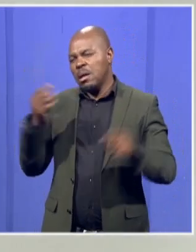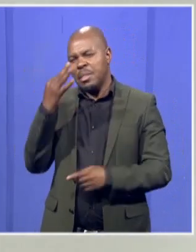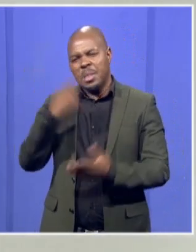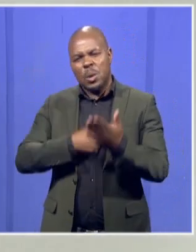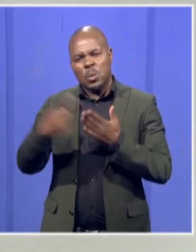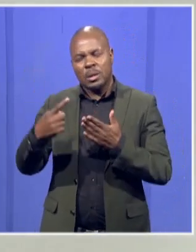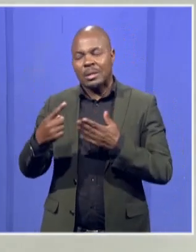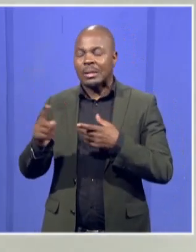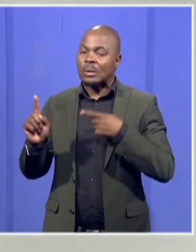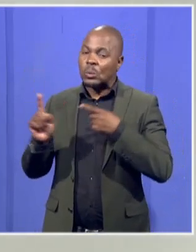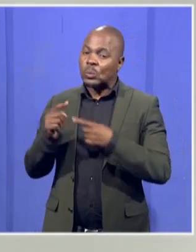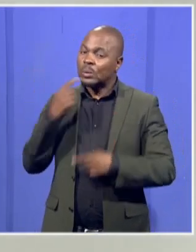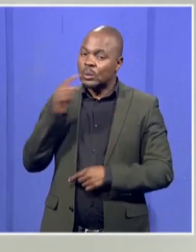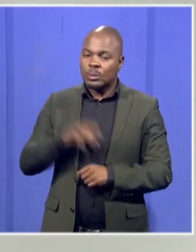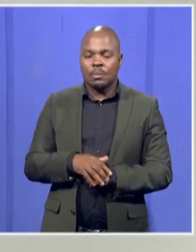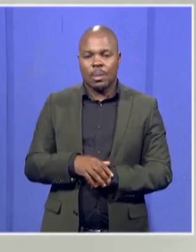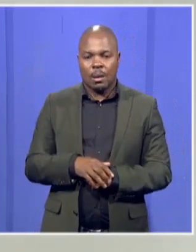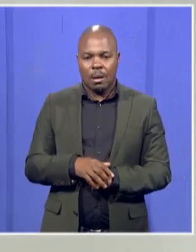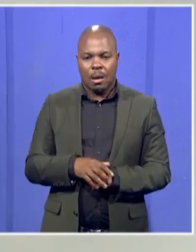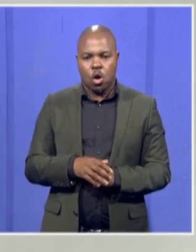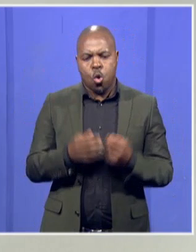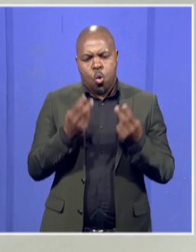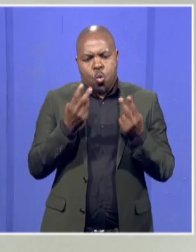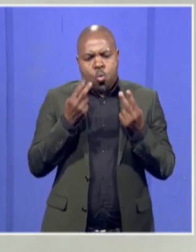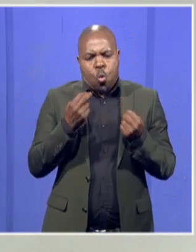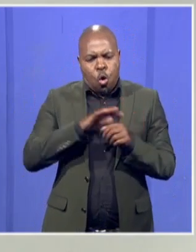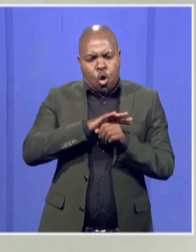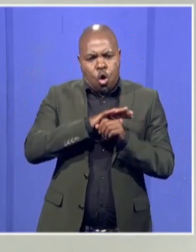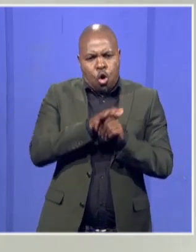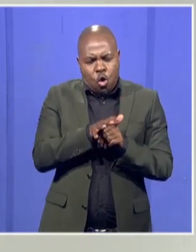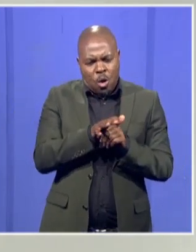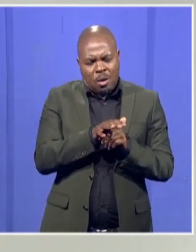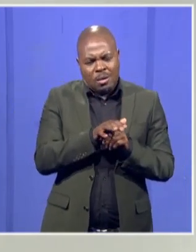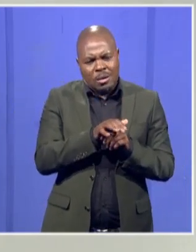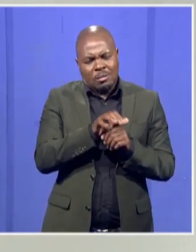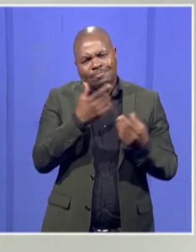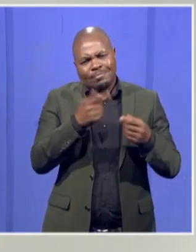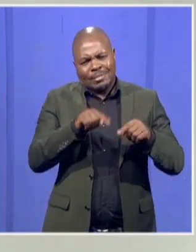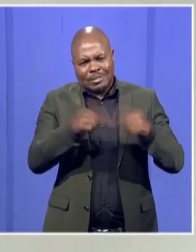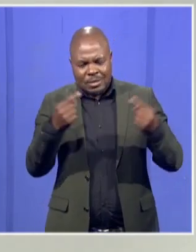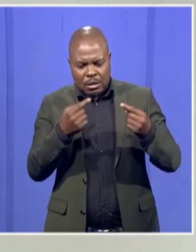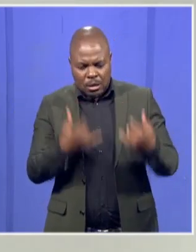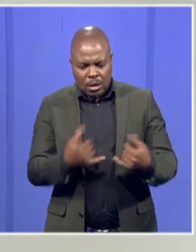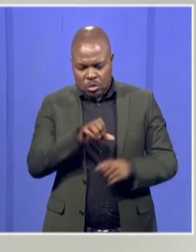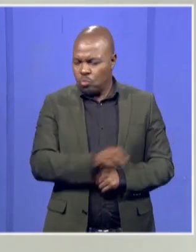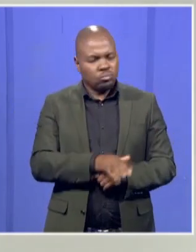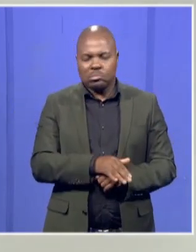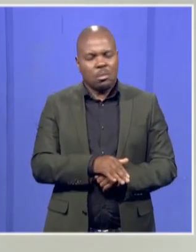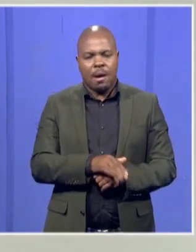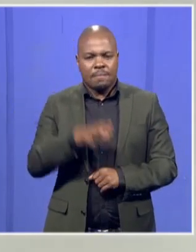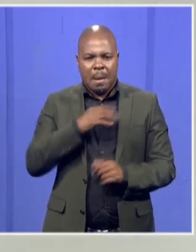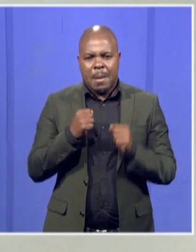was saying we don't have a new strain as yet in our country. We have the circulating